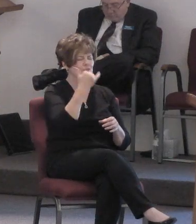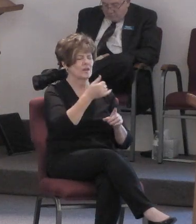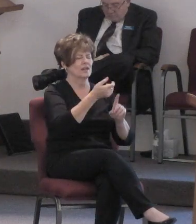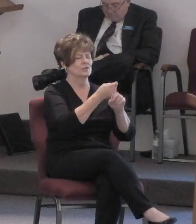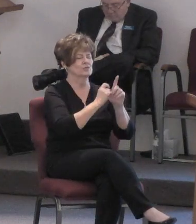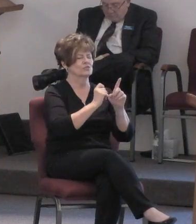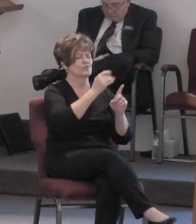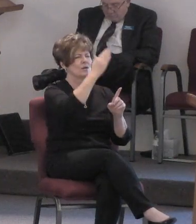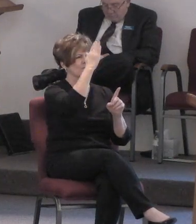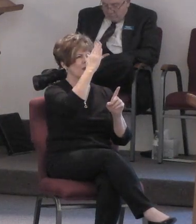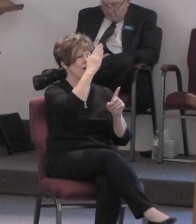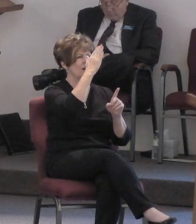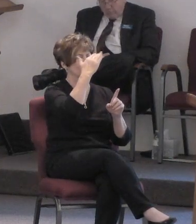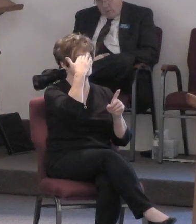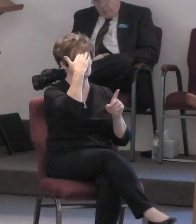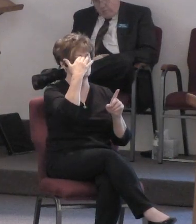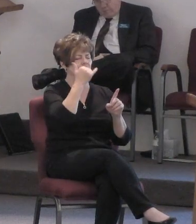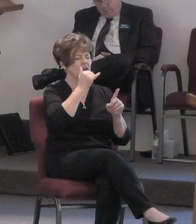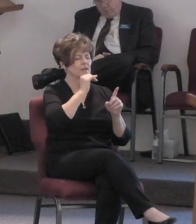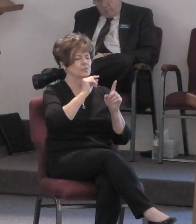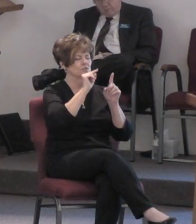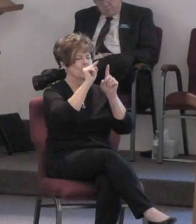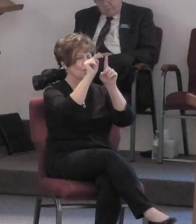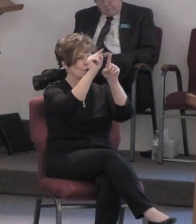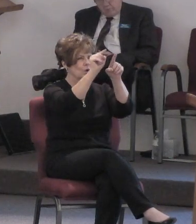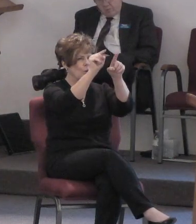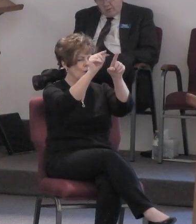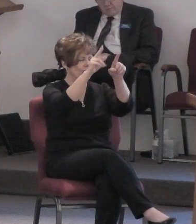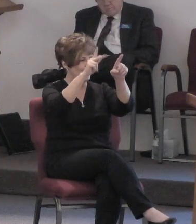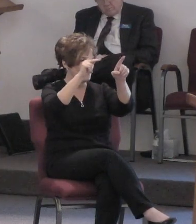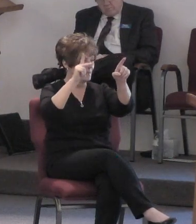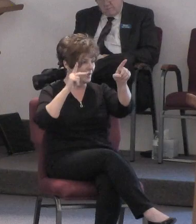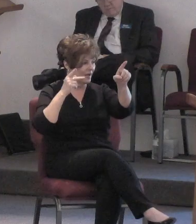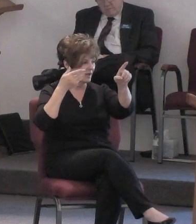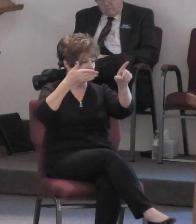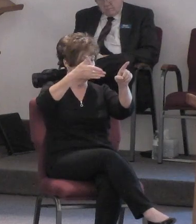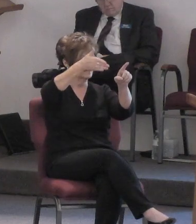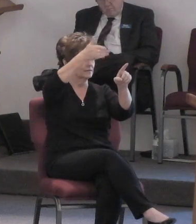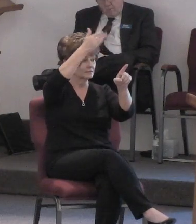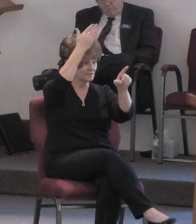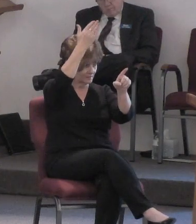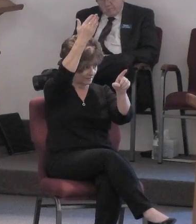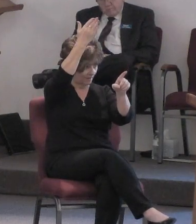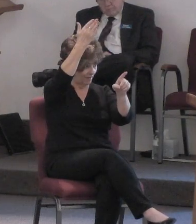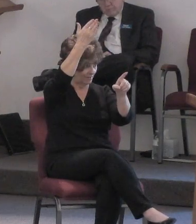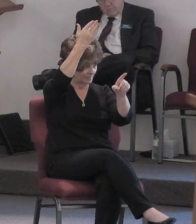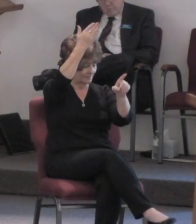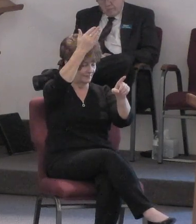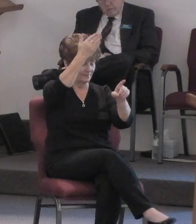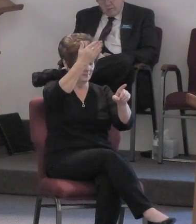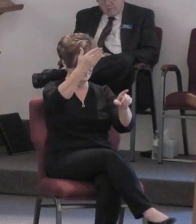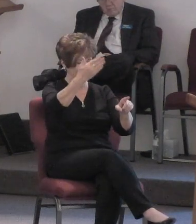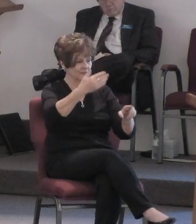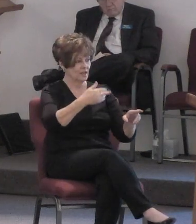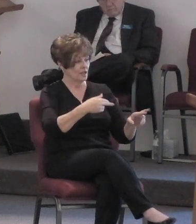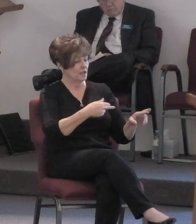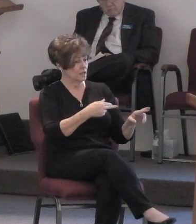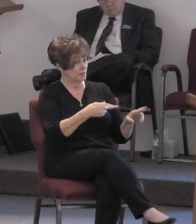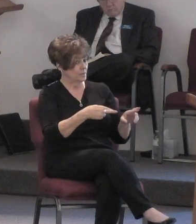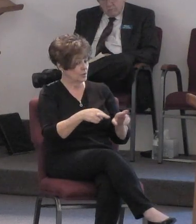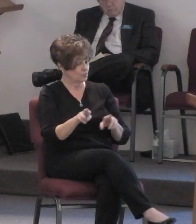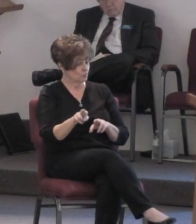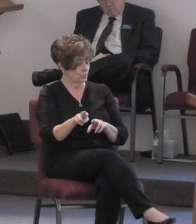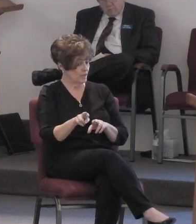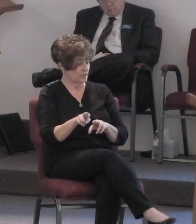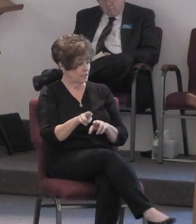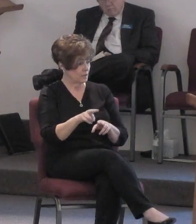was going back to God. My friends, do you want to know the answer to being ready to die? It's knowing Jesus.